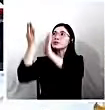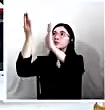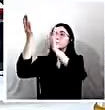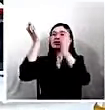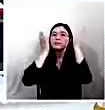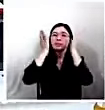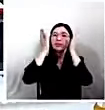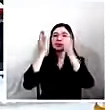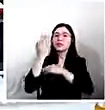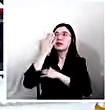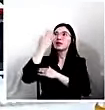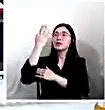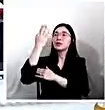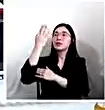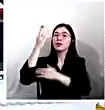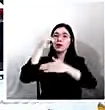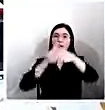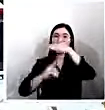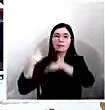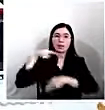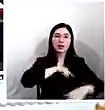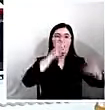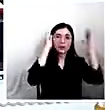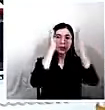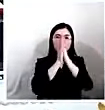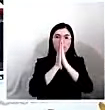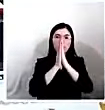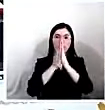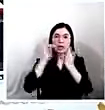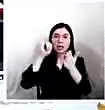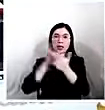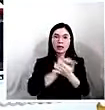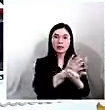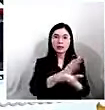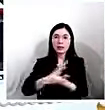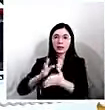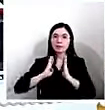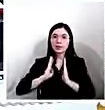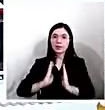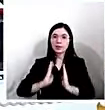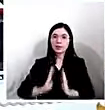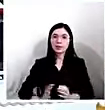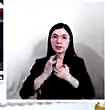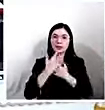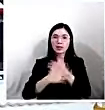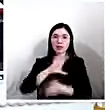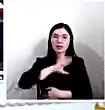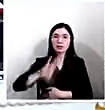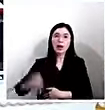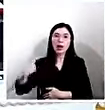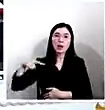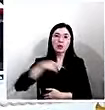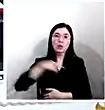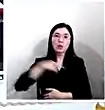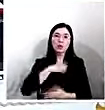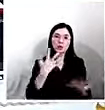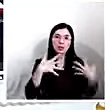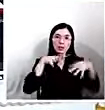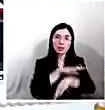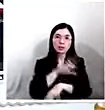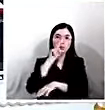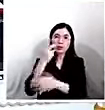you. Humbly we pray that, partaking of the body and blood of Christ, we may be gathered into one by the Holy